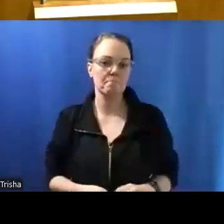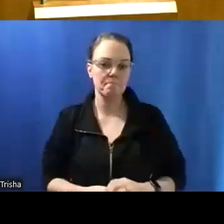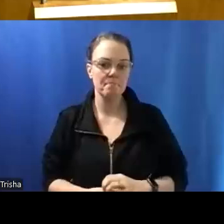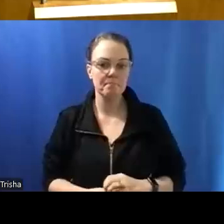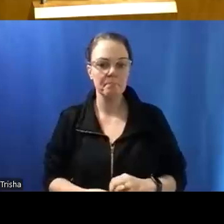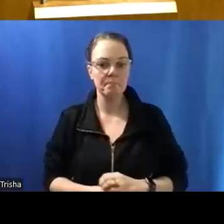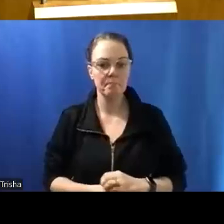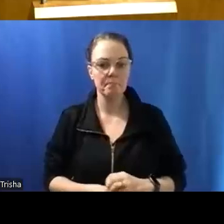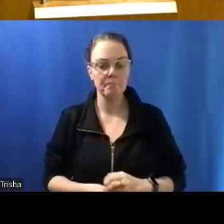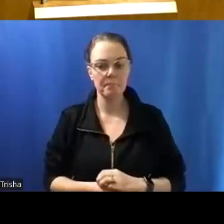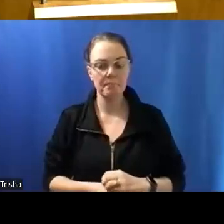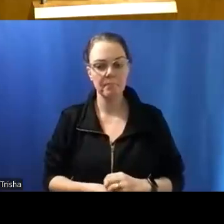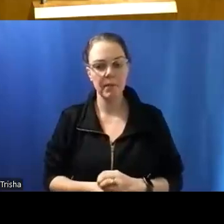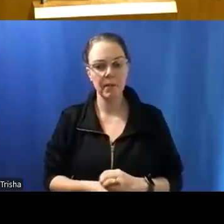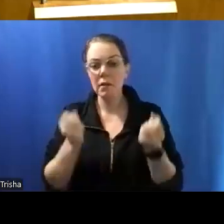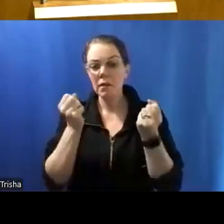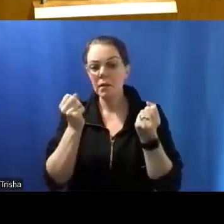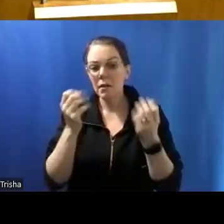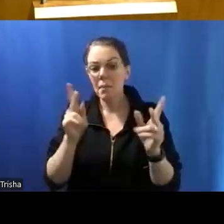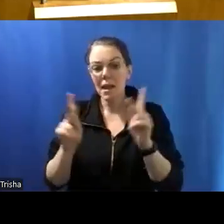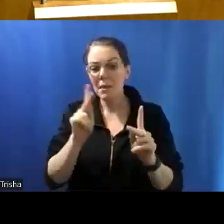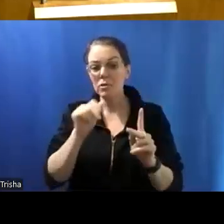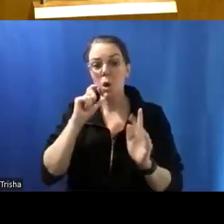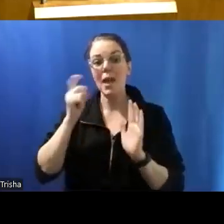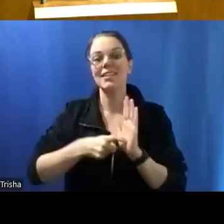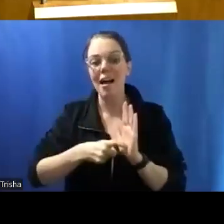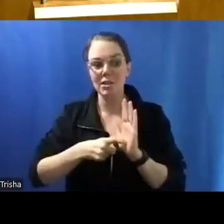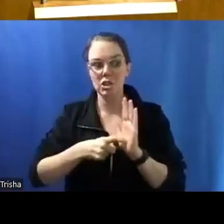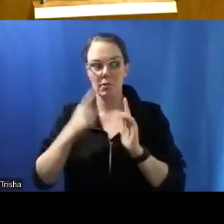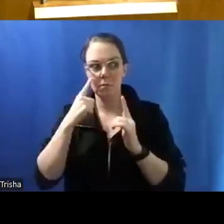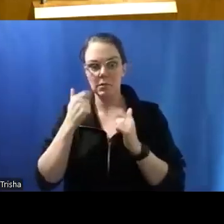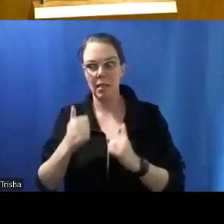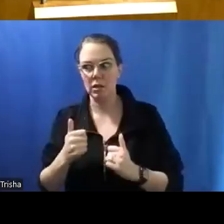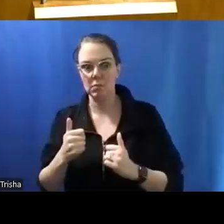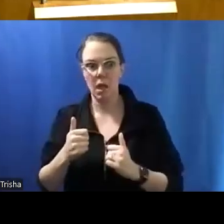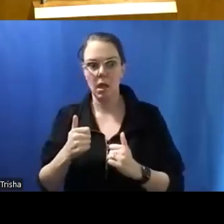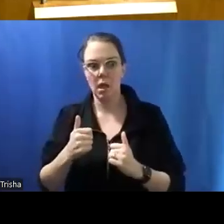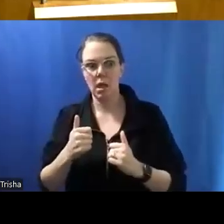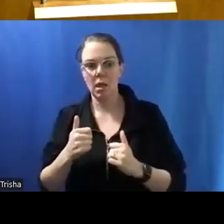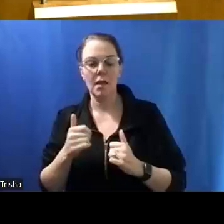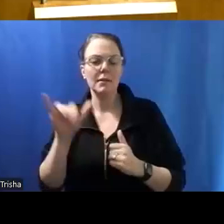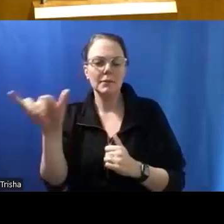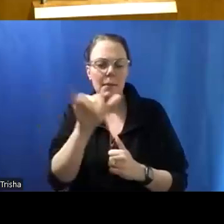Many people also don't fully acknowledge their own sight loss, like many other problems that people have.